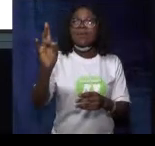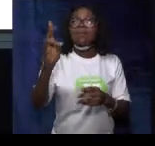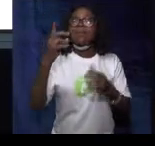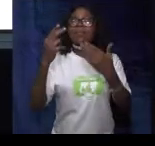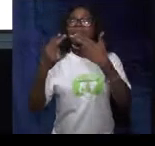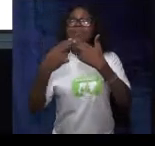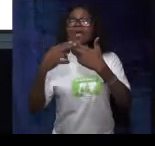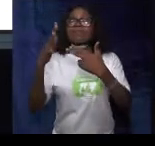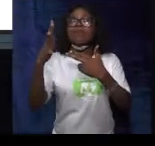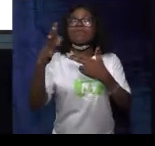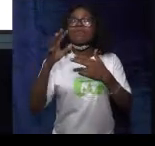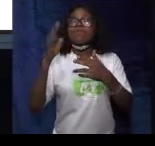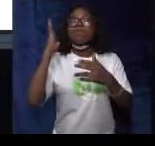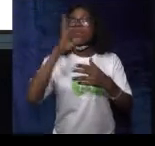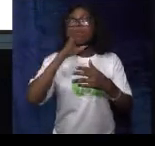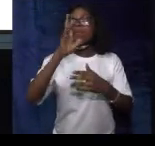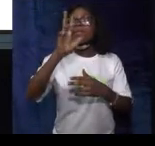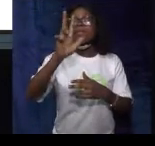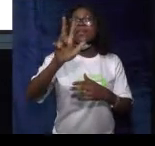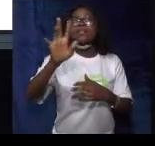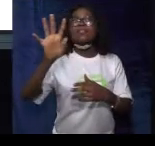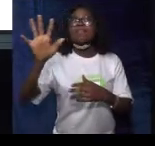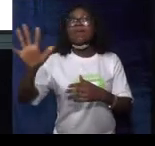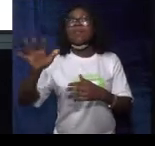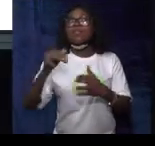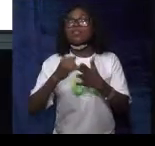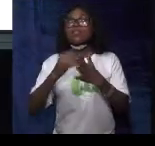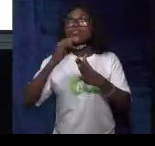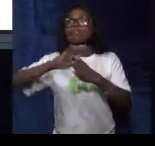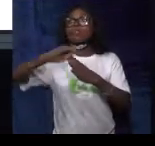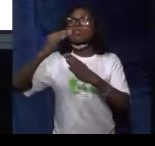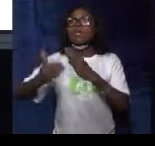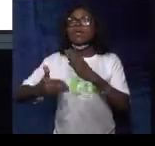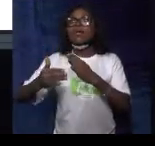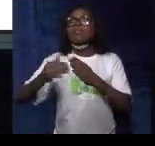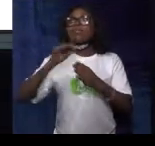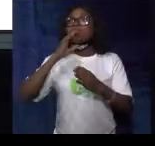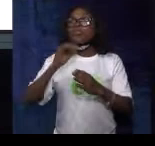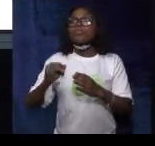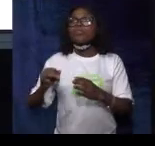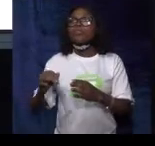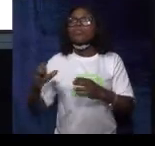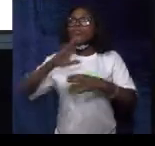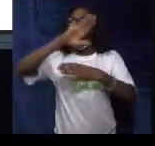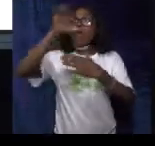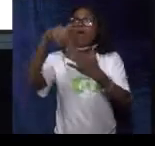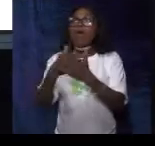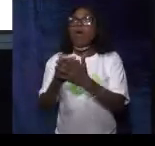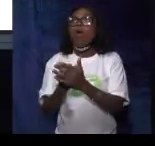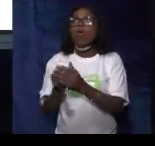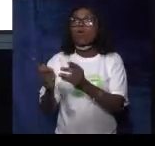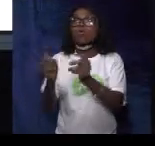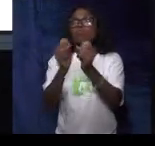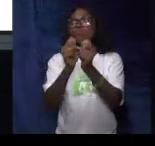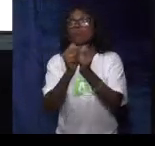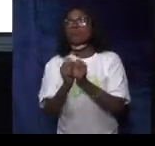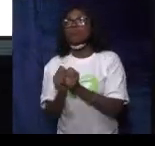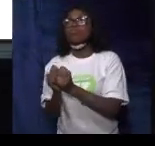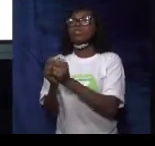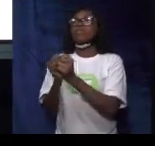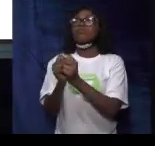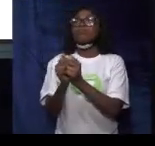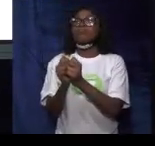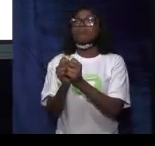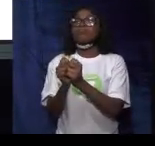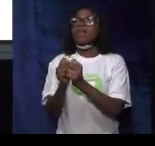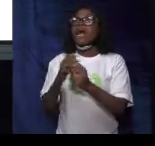That is, 7 times 5 will be 35. So his total test score is 35. But if you add all his test